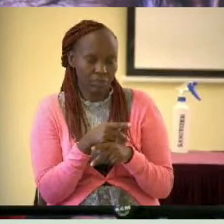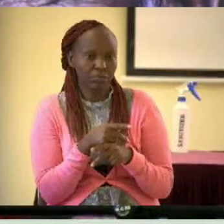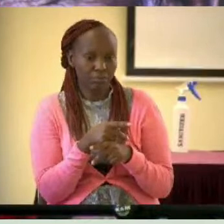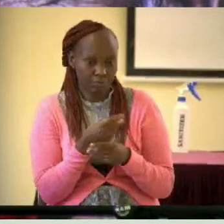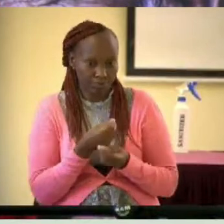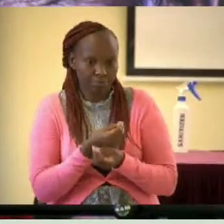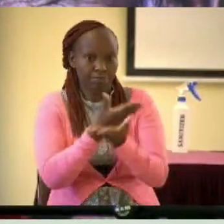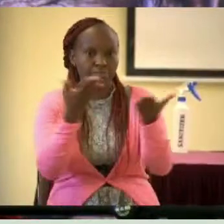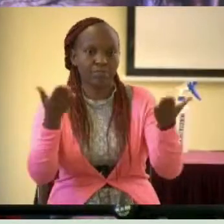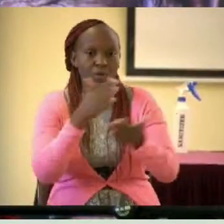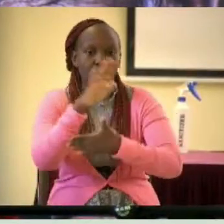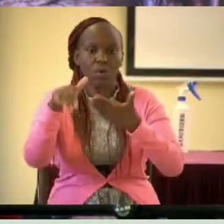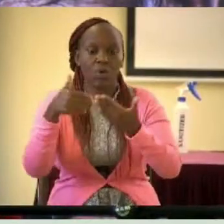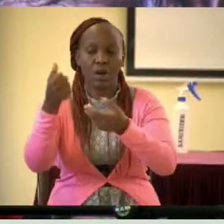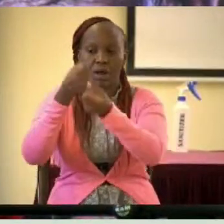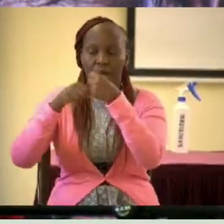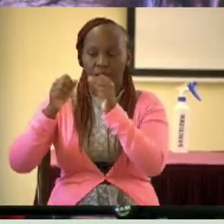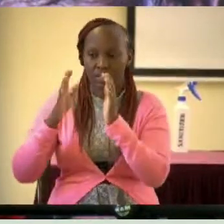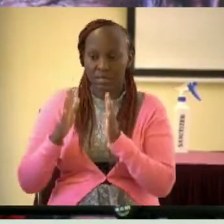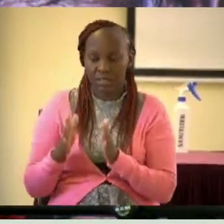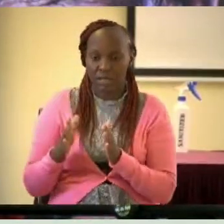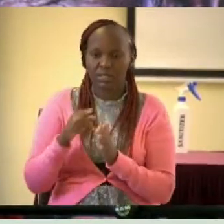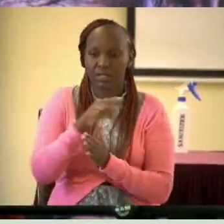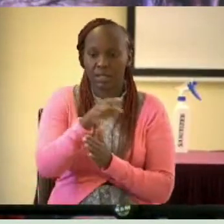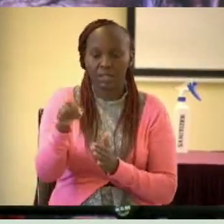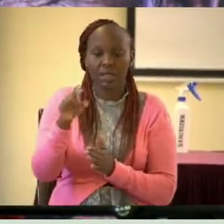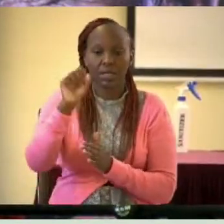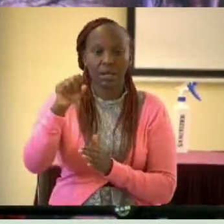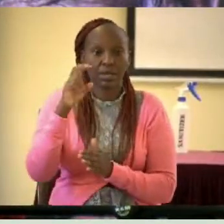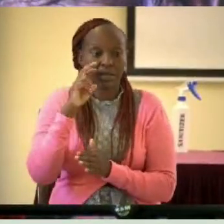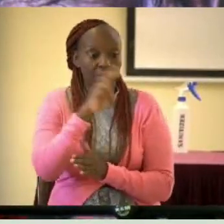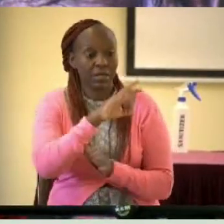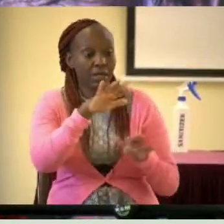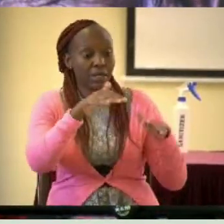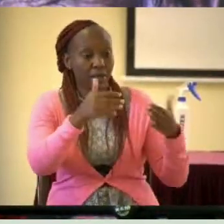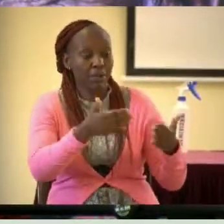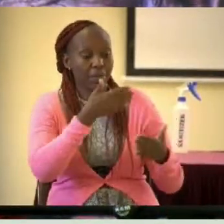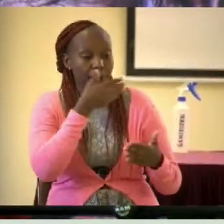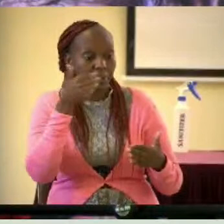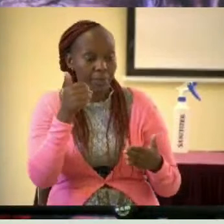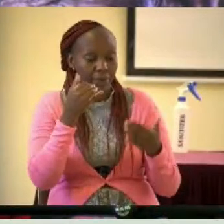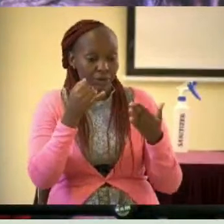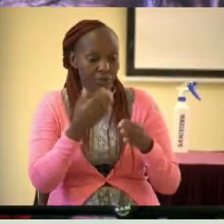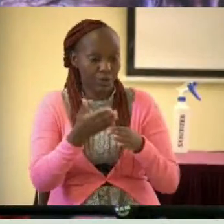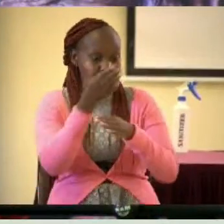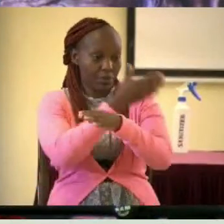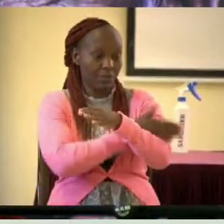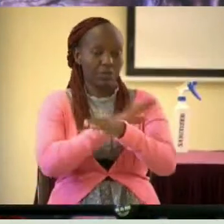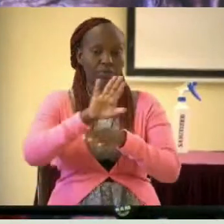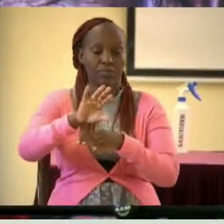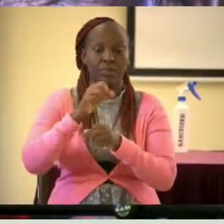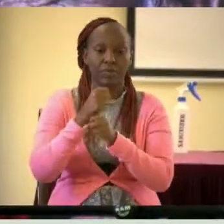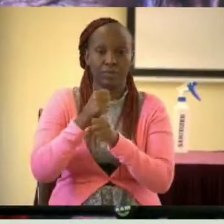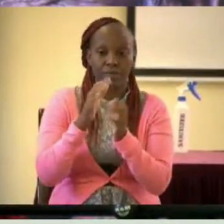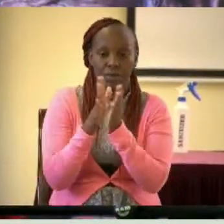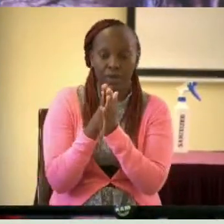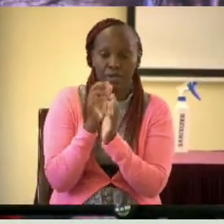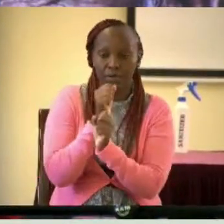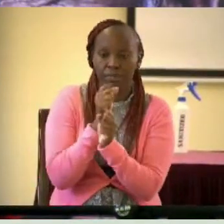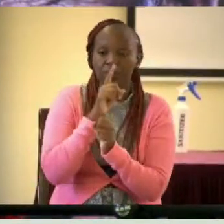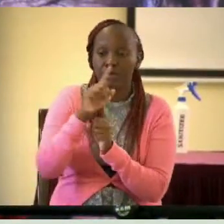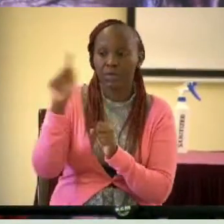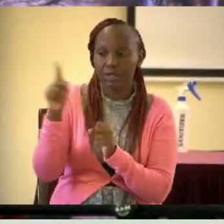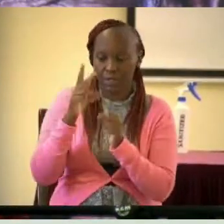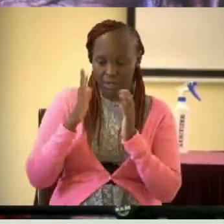the actors under NCAJ so that they can see how best to improve their work and ensure that